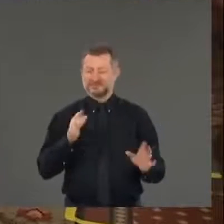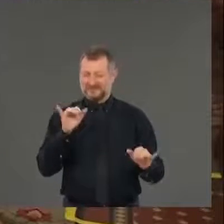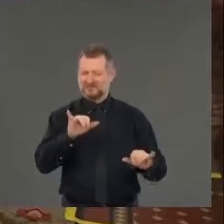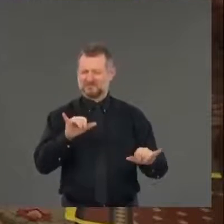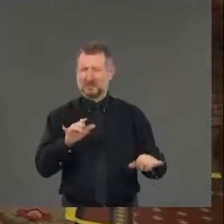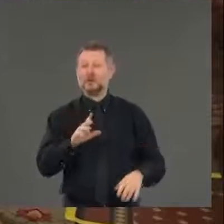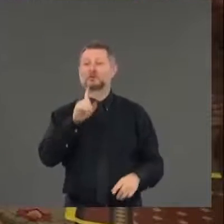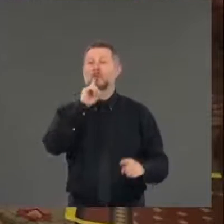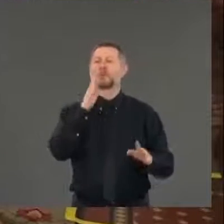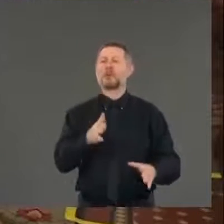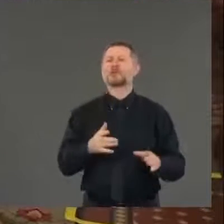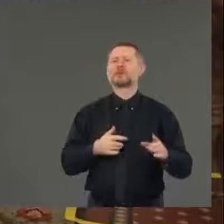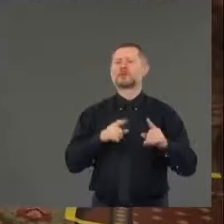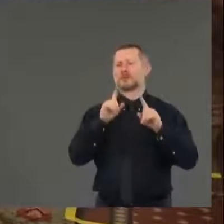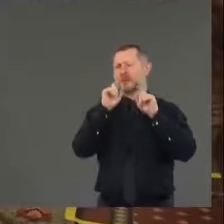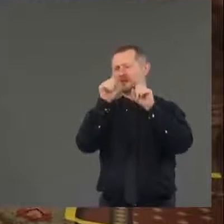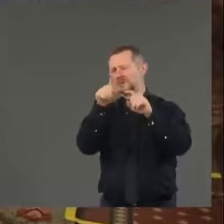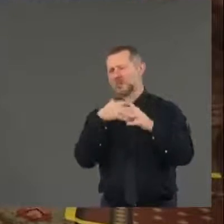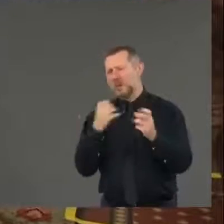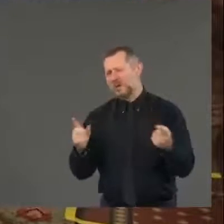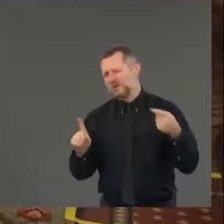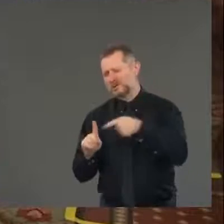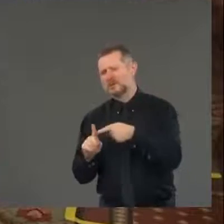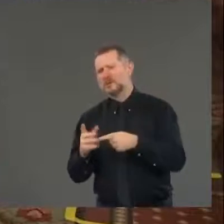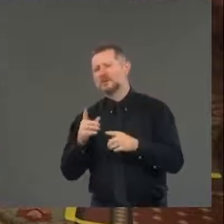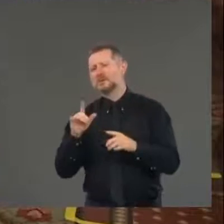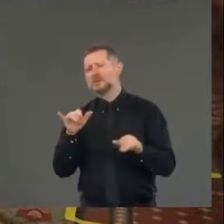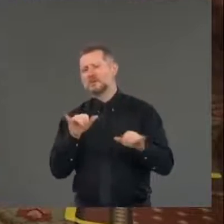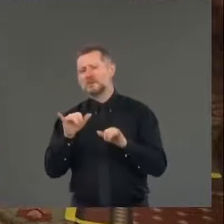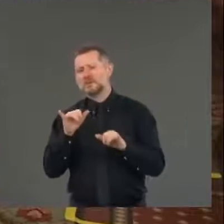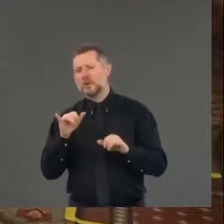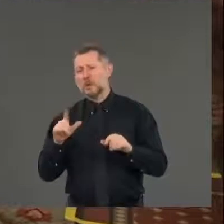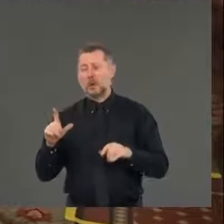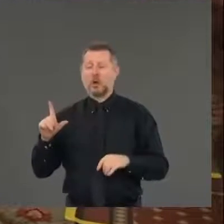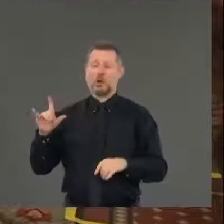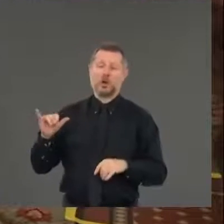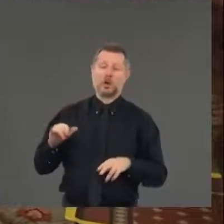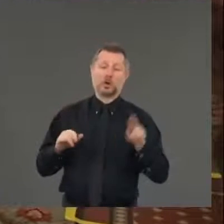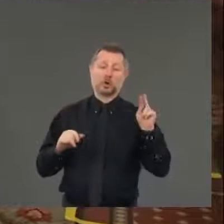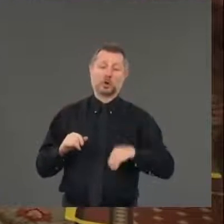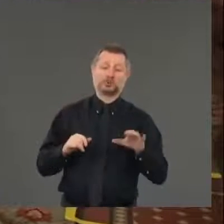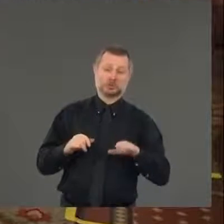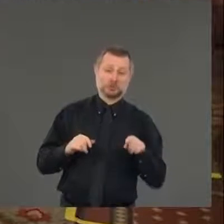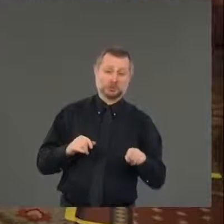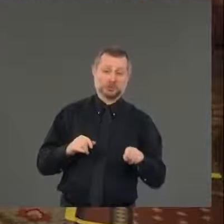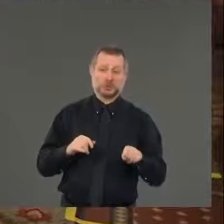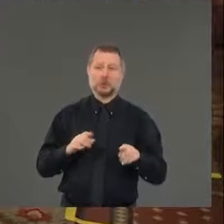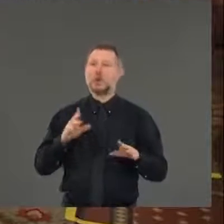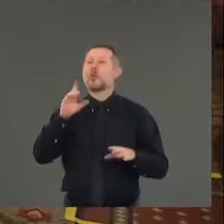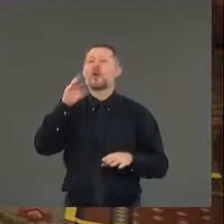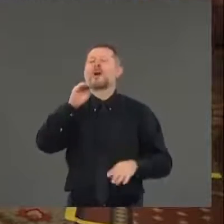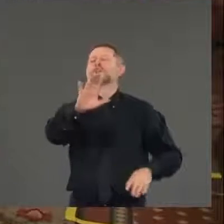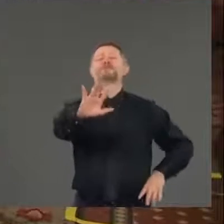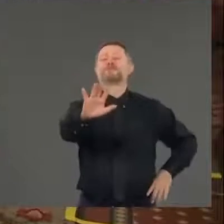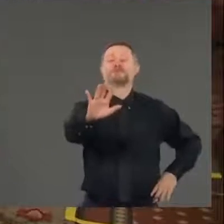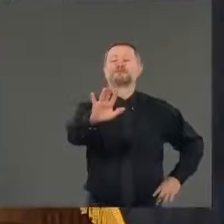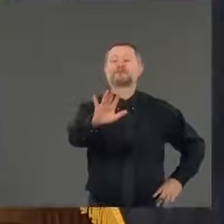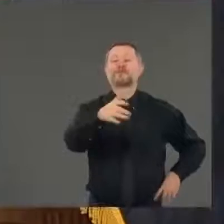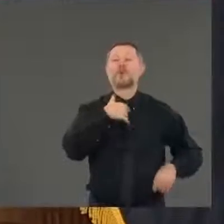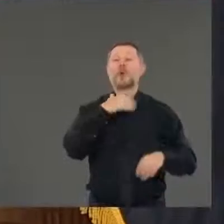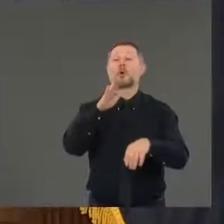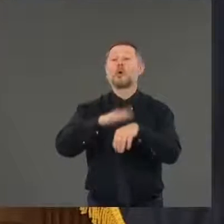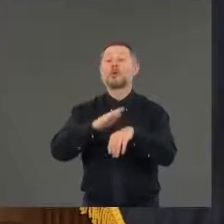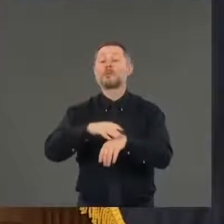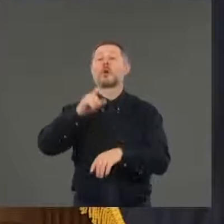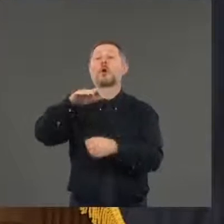to be absolutely clear. So you're saying that Long Island and New York City's reopening... warning, enforce the law.